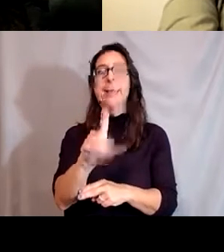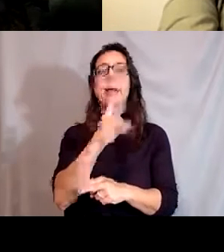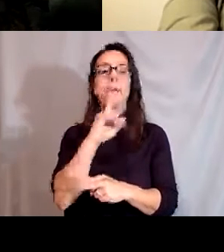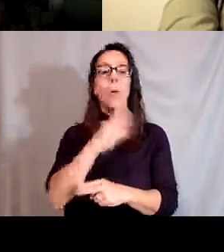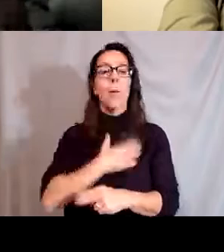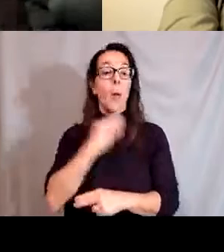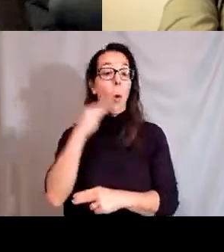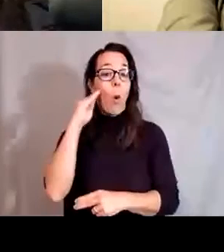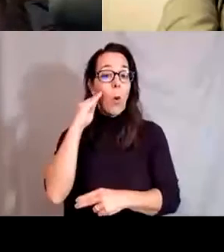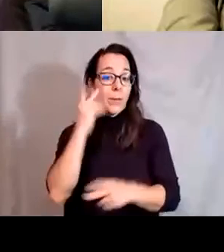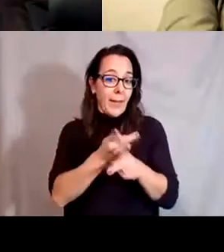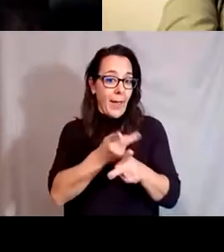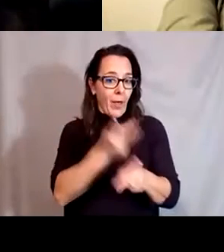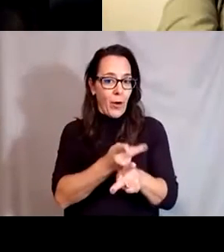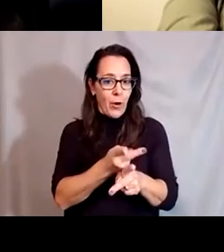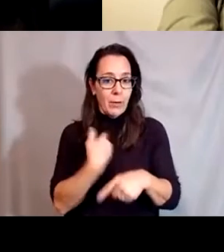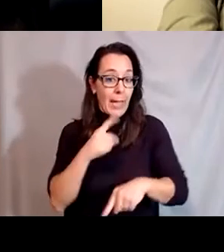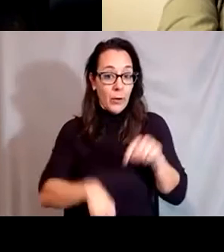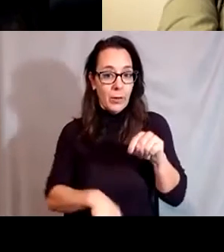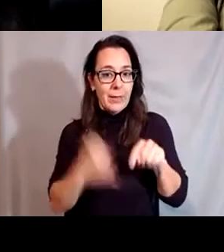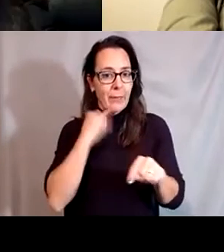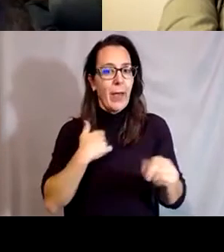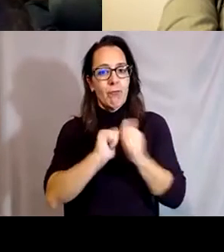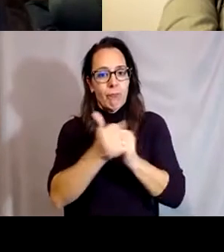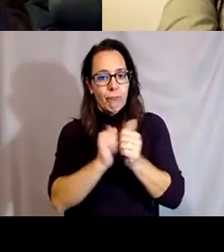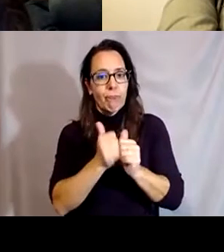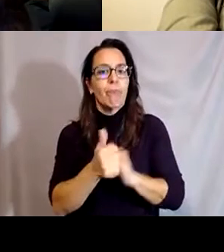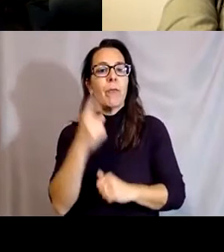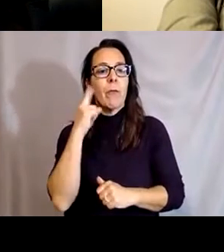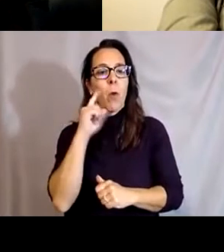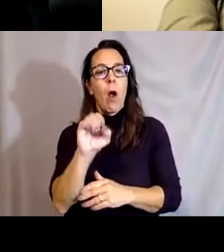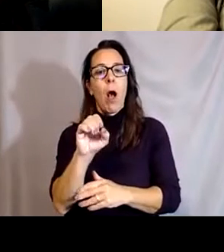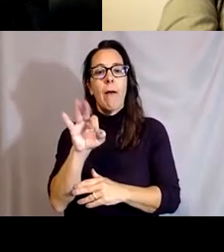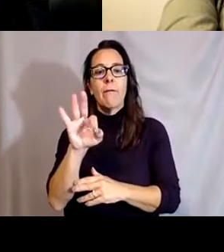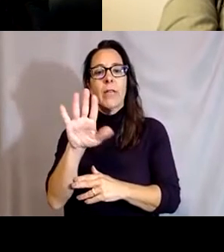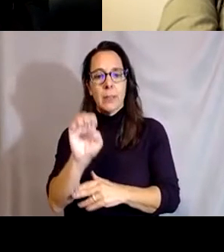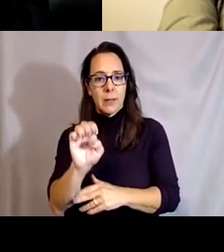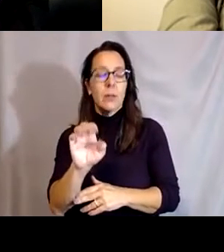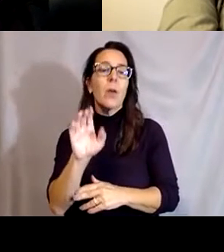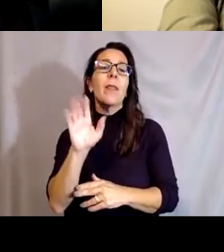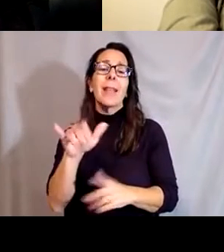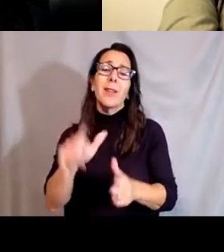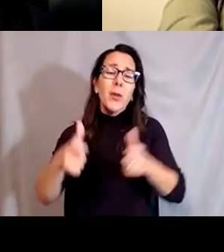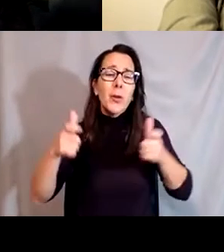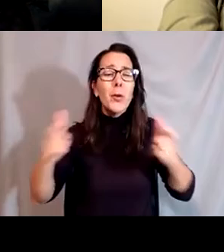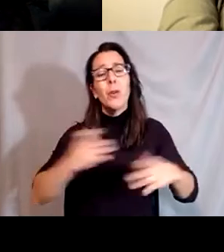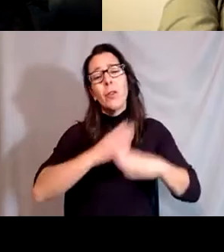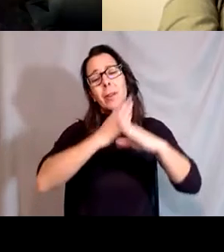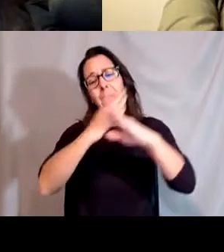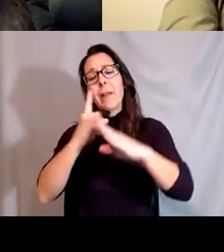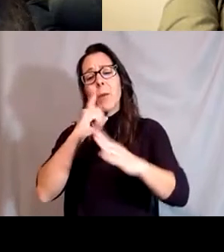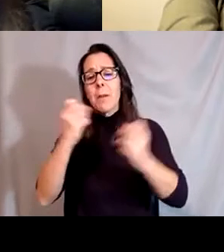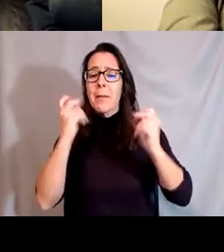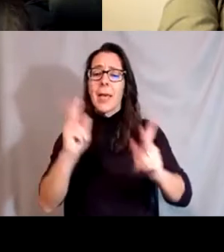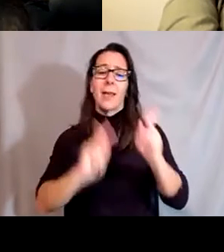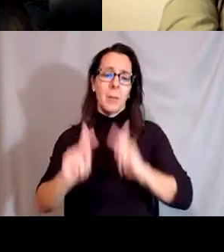a huge barrier for people. That's going to be a huge barrier for people. And we need more